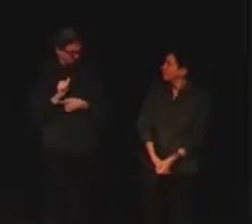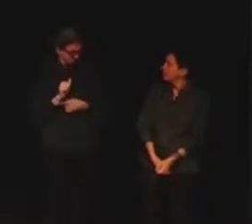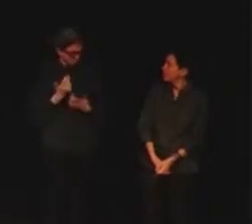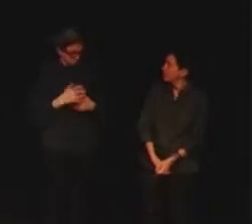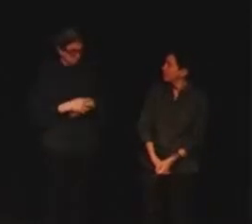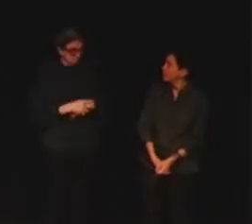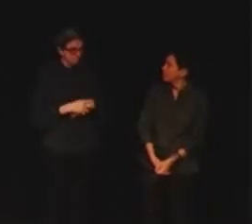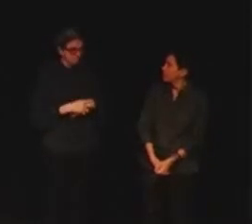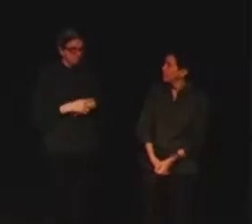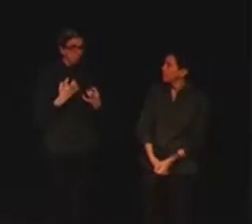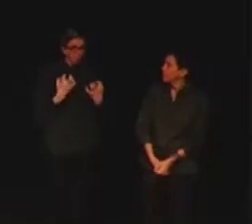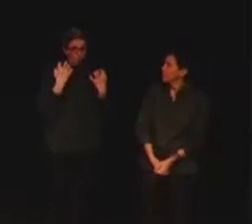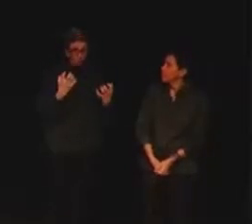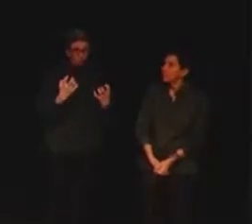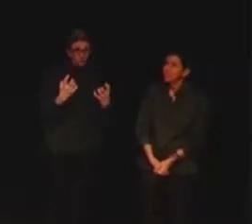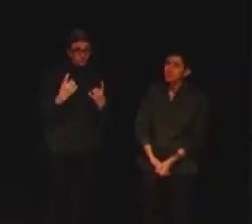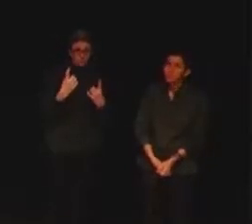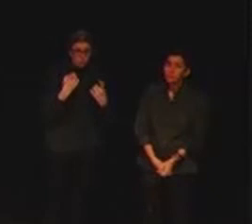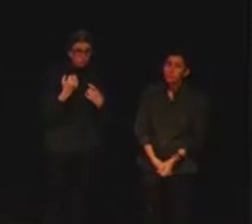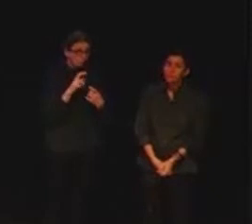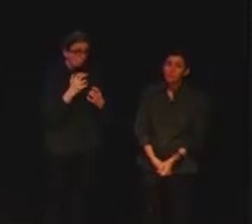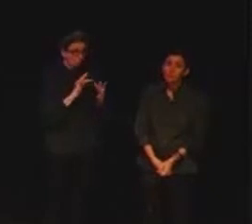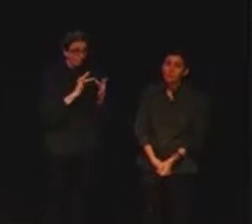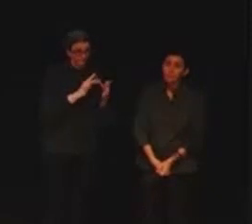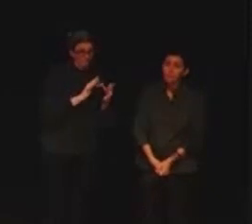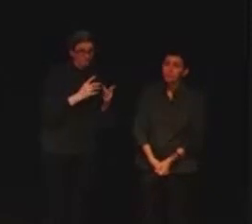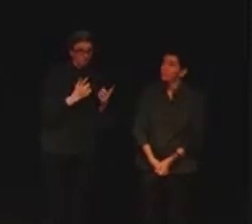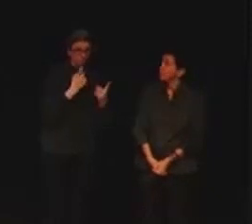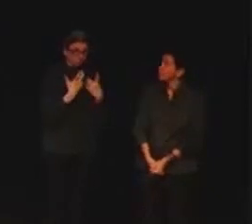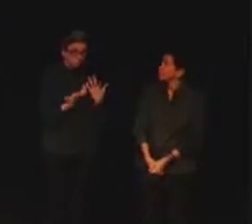questions from people in the room or on the internet?